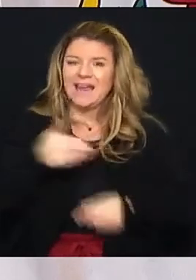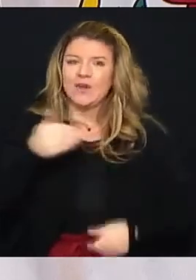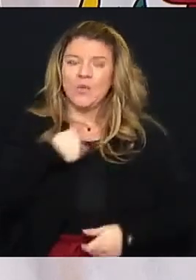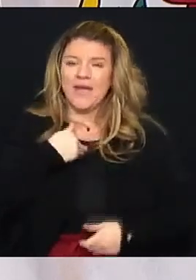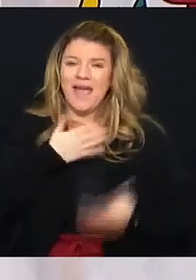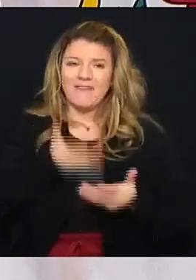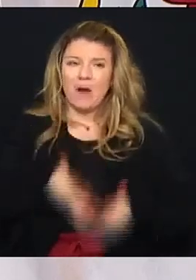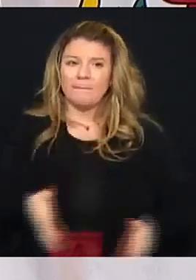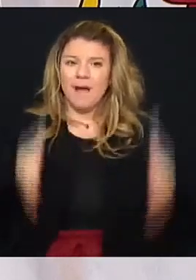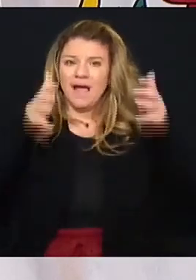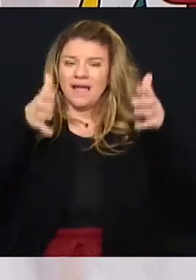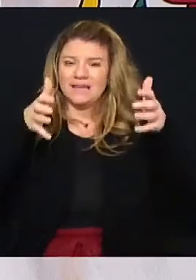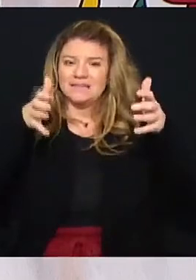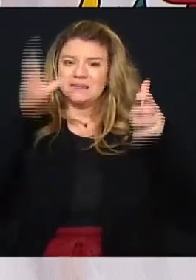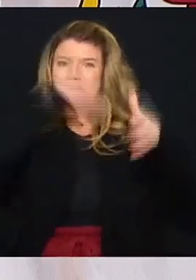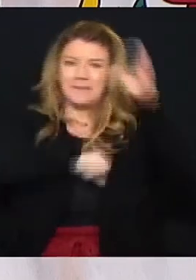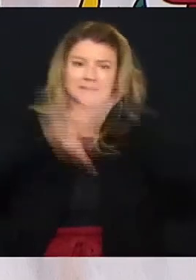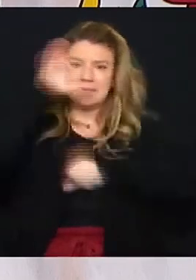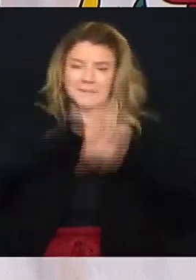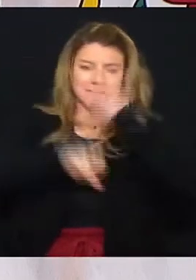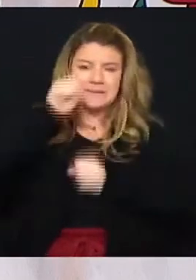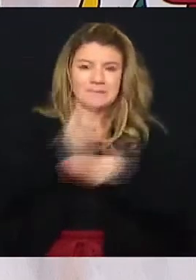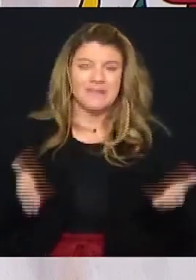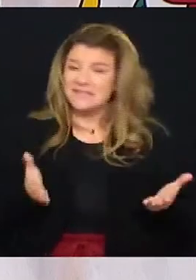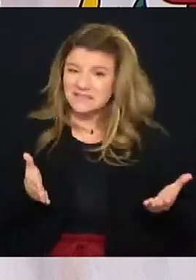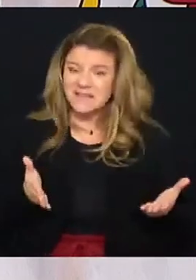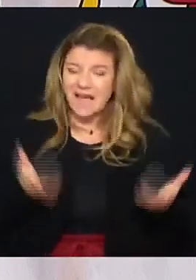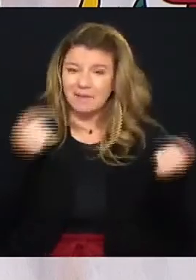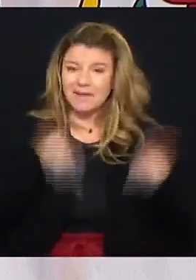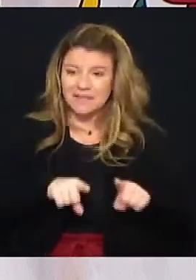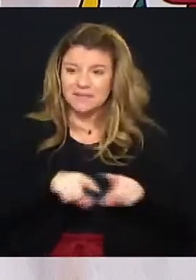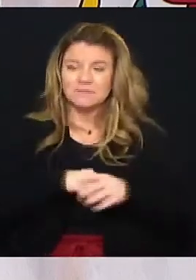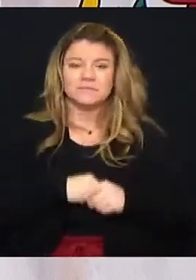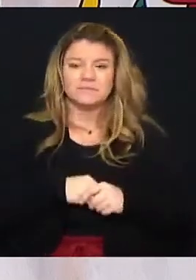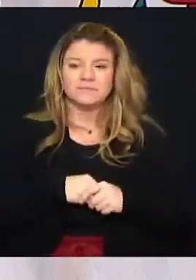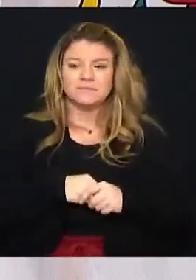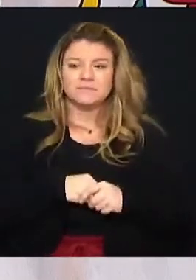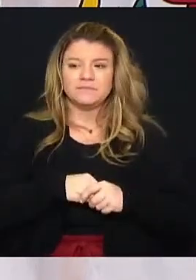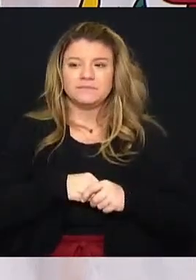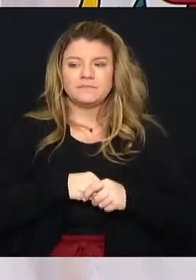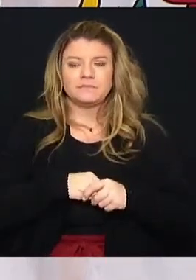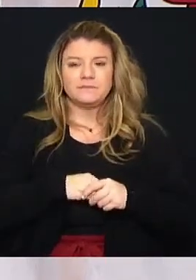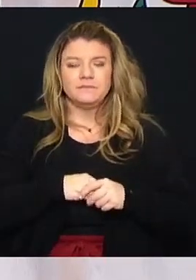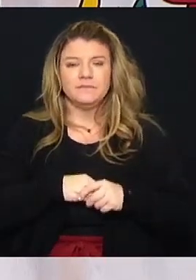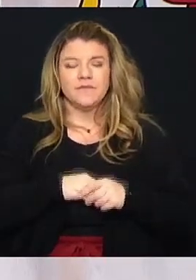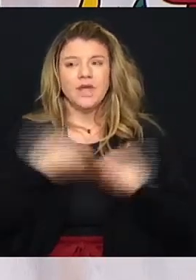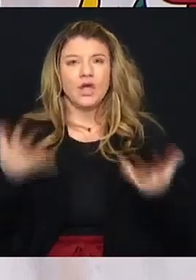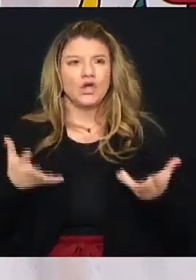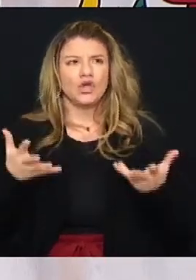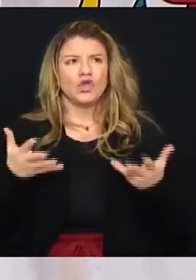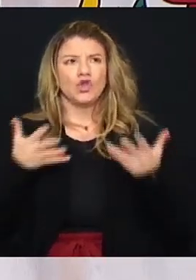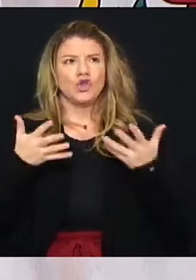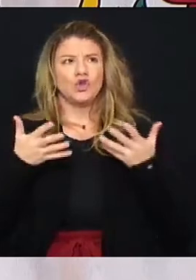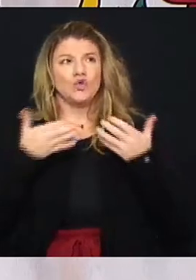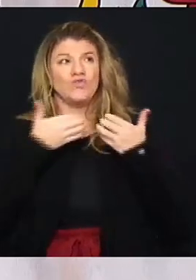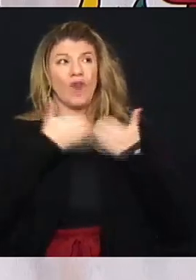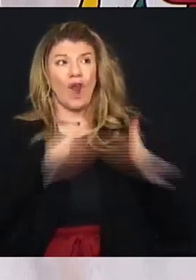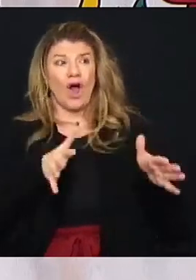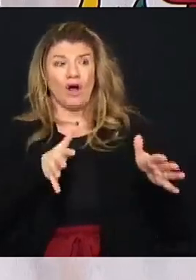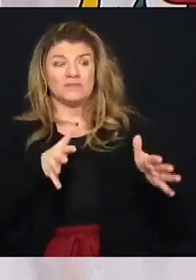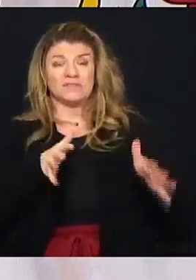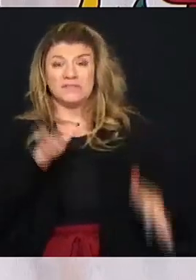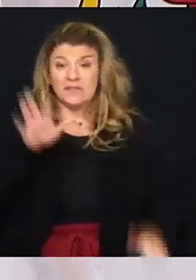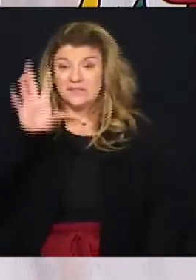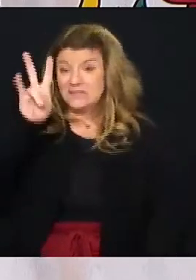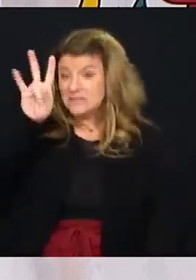in the bucket here. That's all there is to it, a big hole in the bucket. You've got, you know, you've lost set